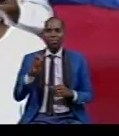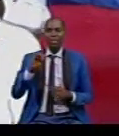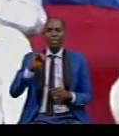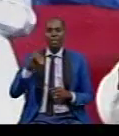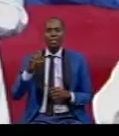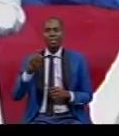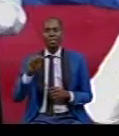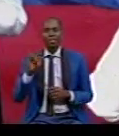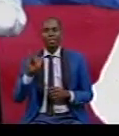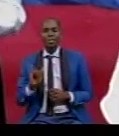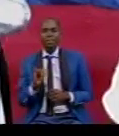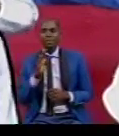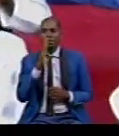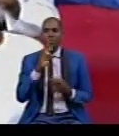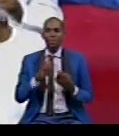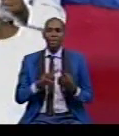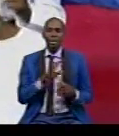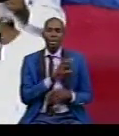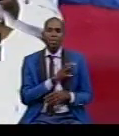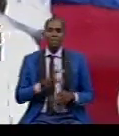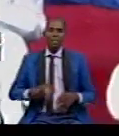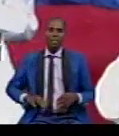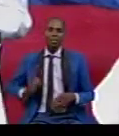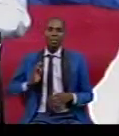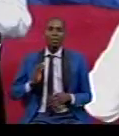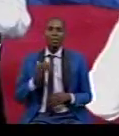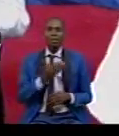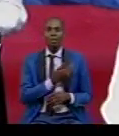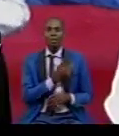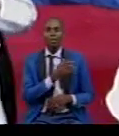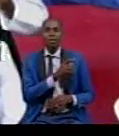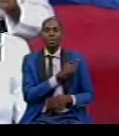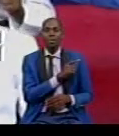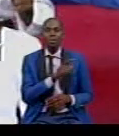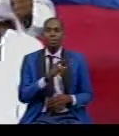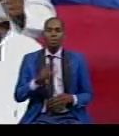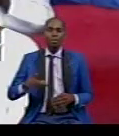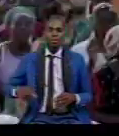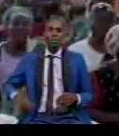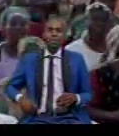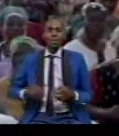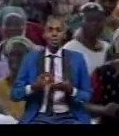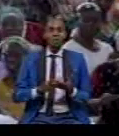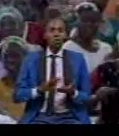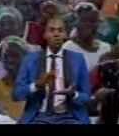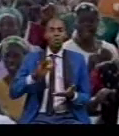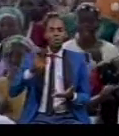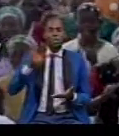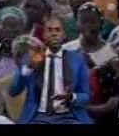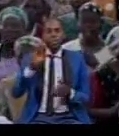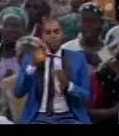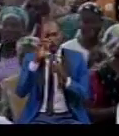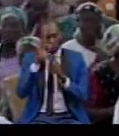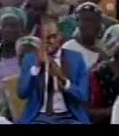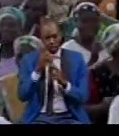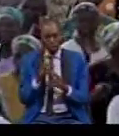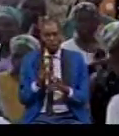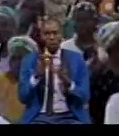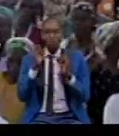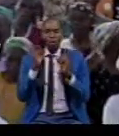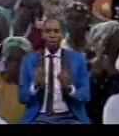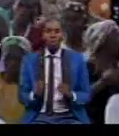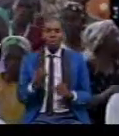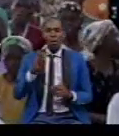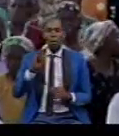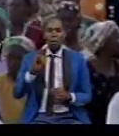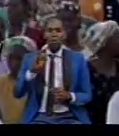Lord, everything was heard today in your word. We're going forth to observe, to be, and